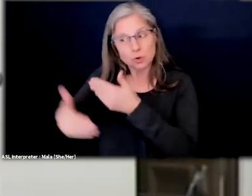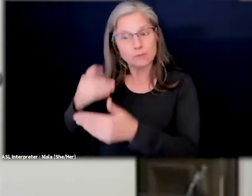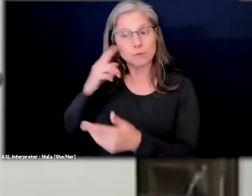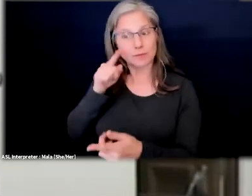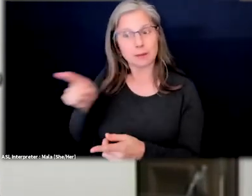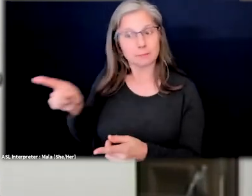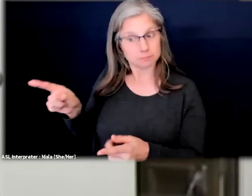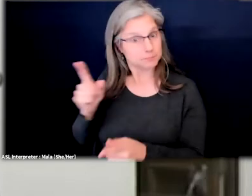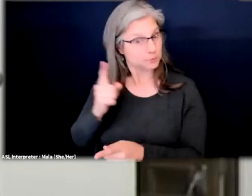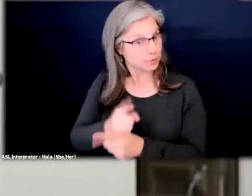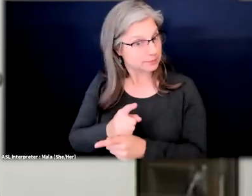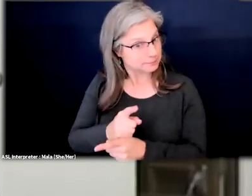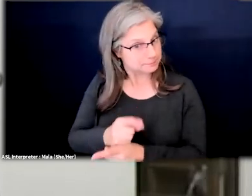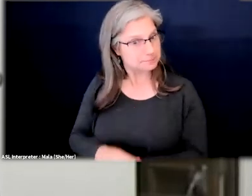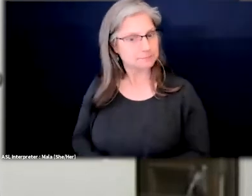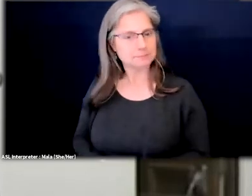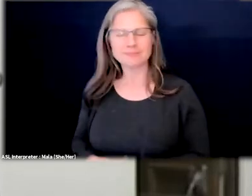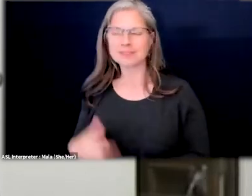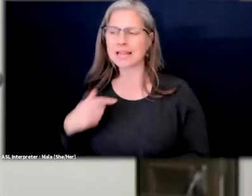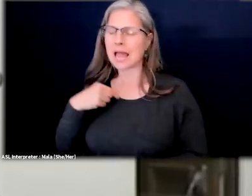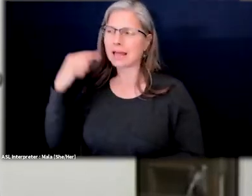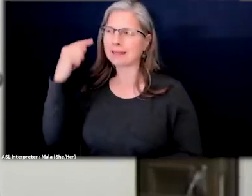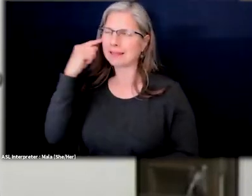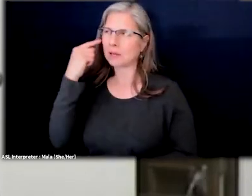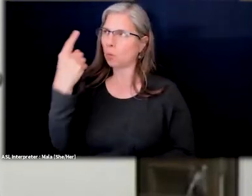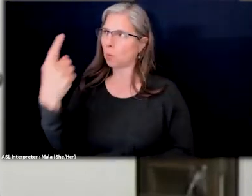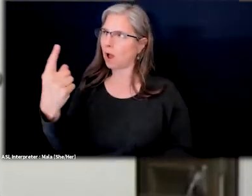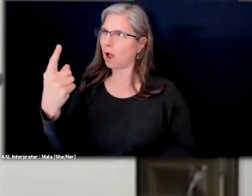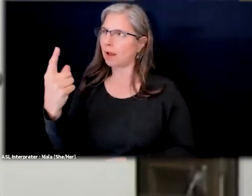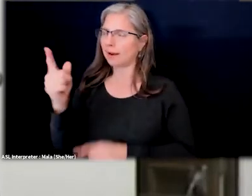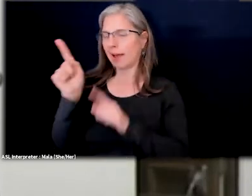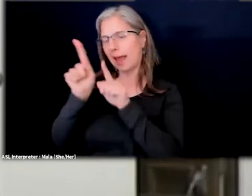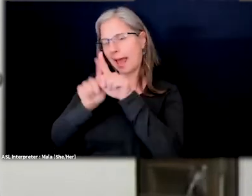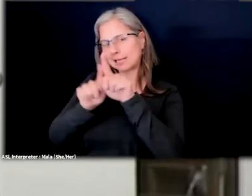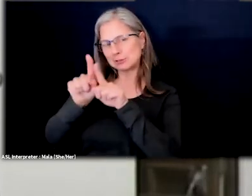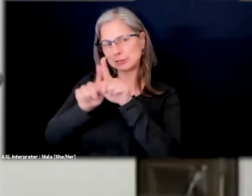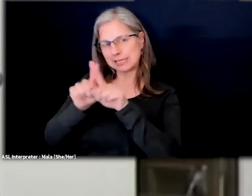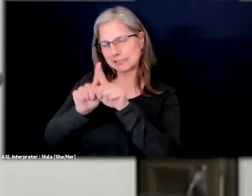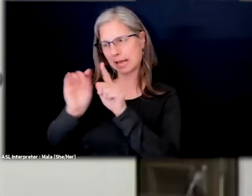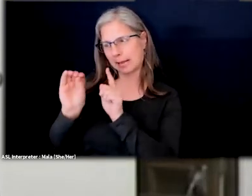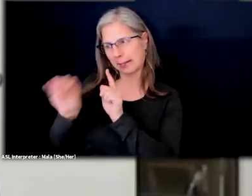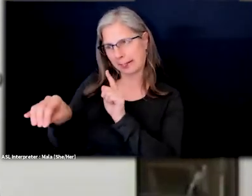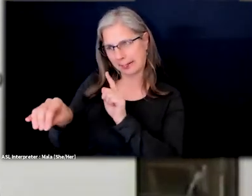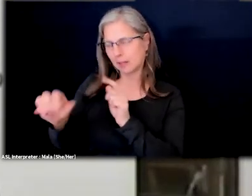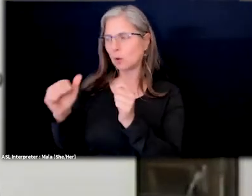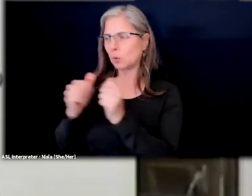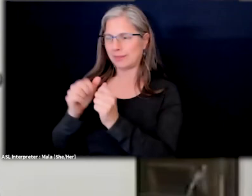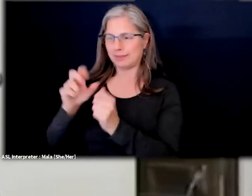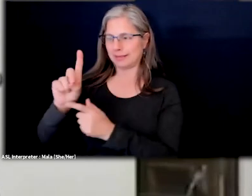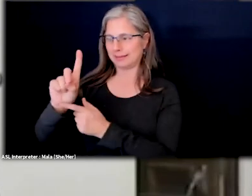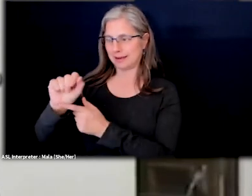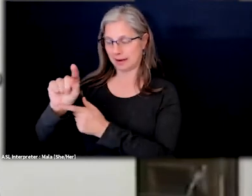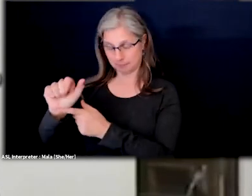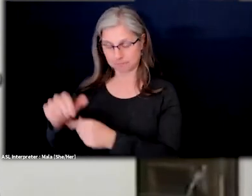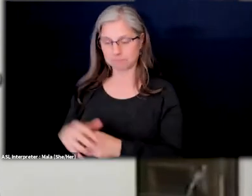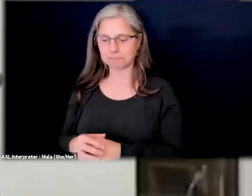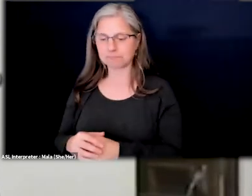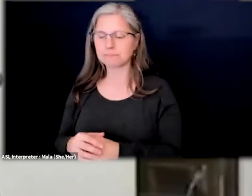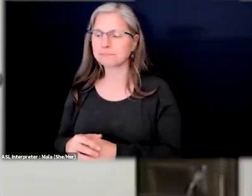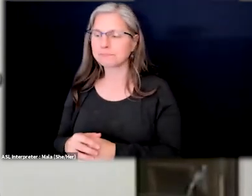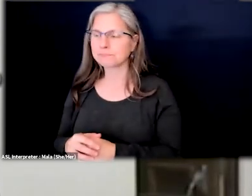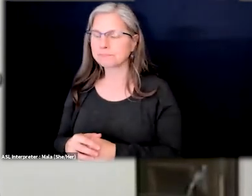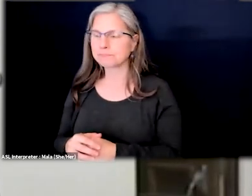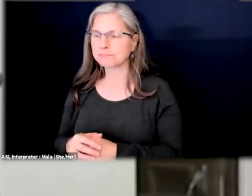right? I think one little asterisk I put there with regard to data is, and this is,